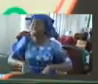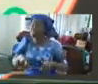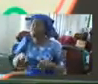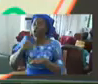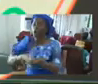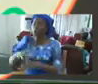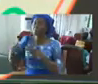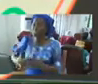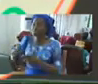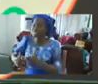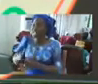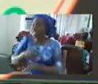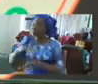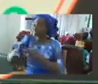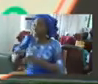brought you to the year